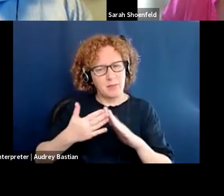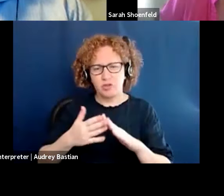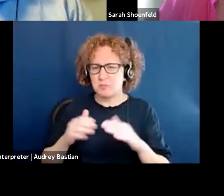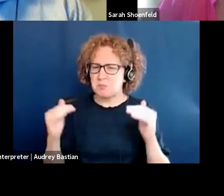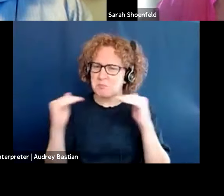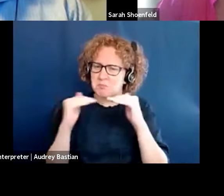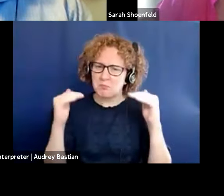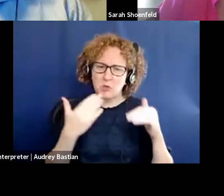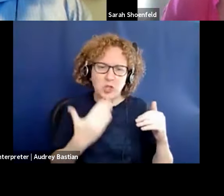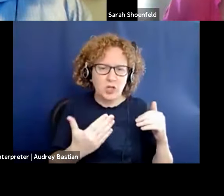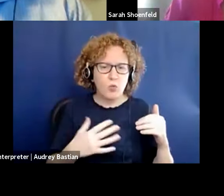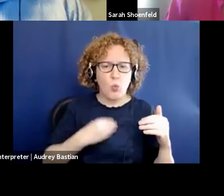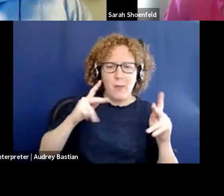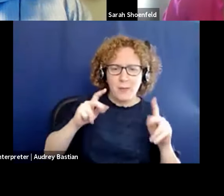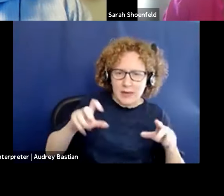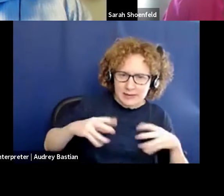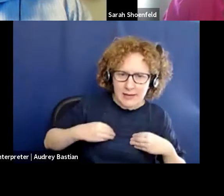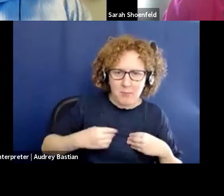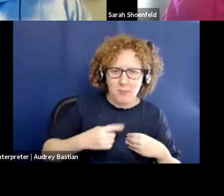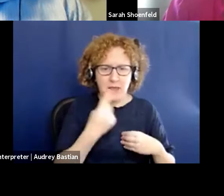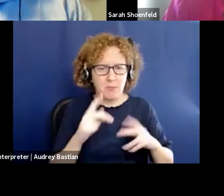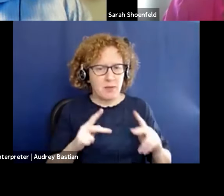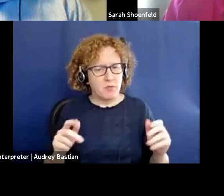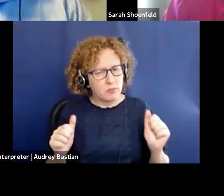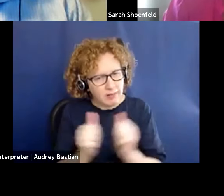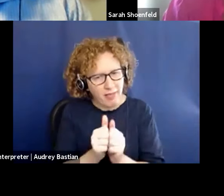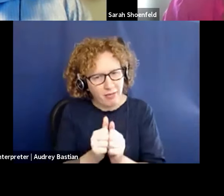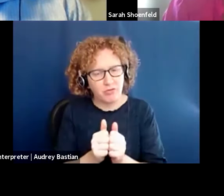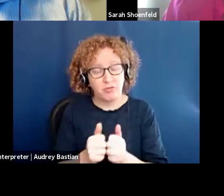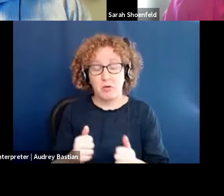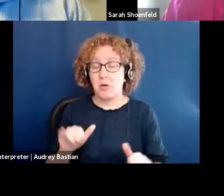people accept the Black people and that we're together. And